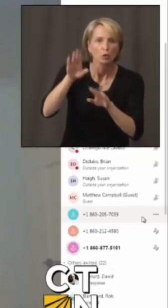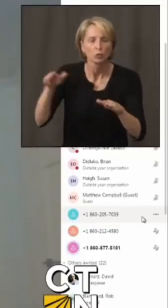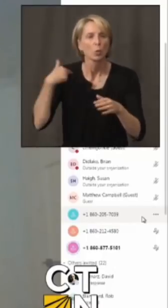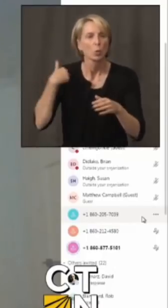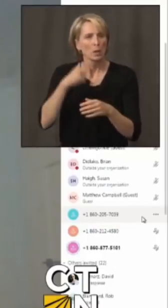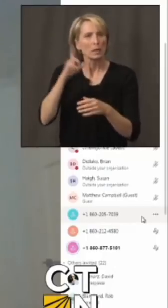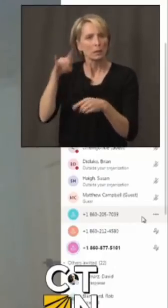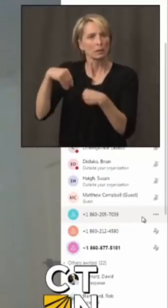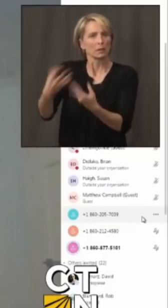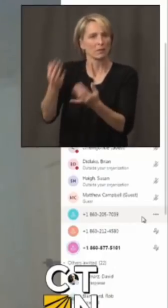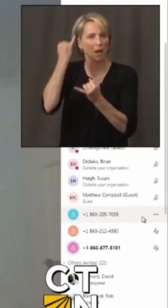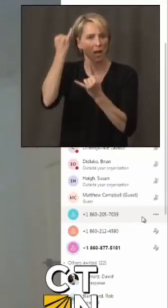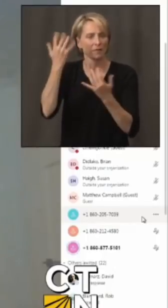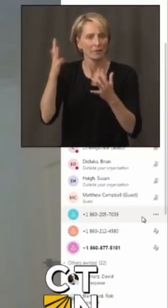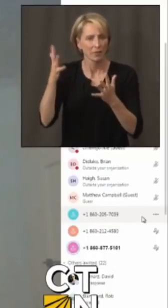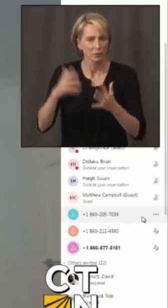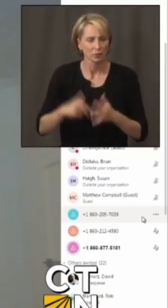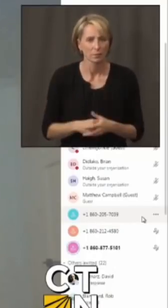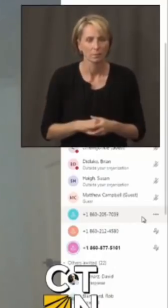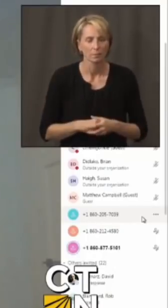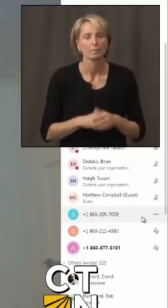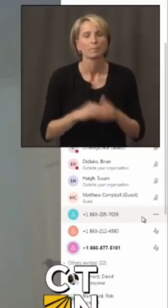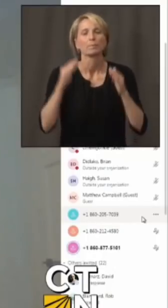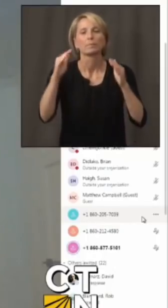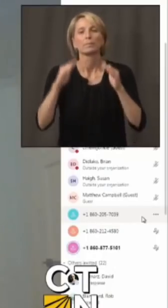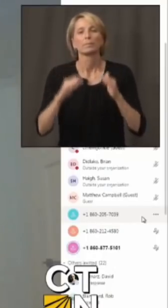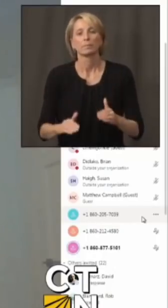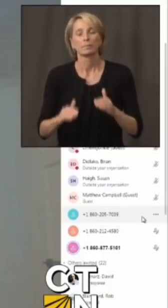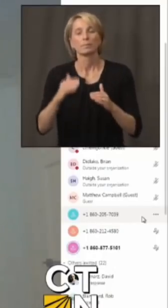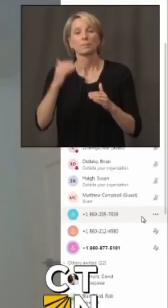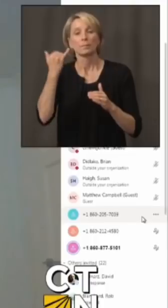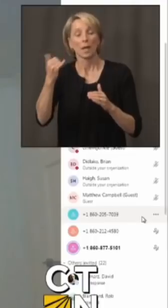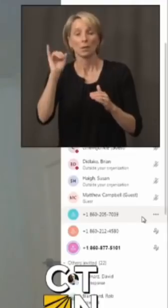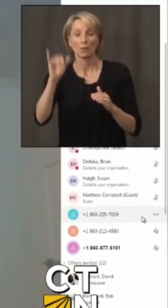And of the 50 cases, were those children or were those children and staff?